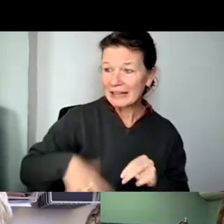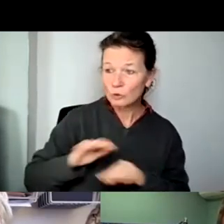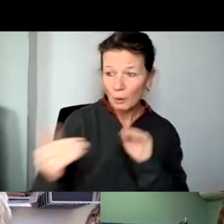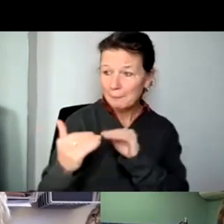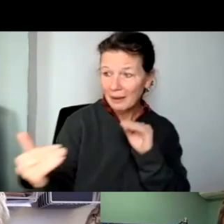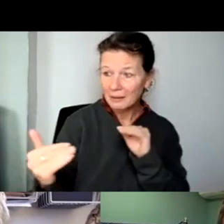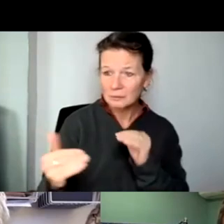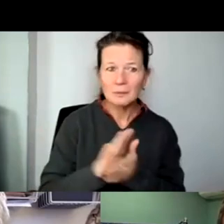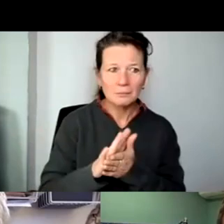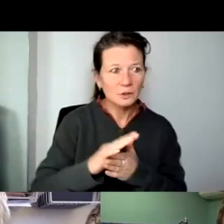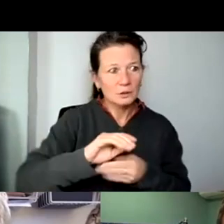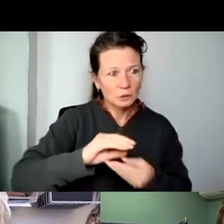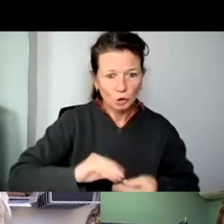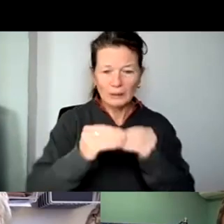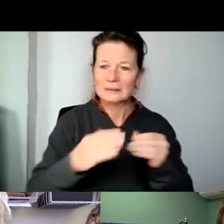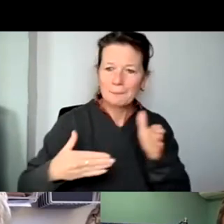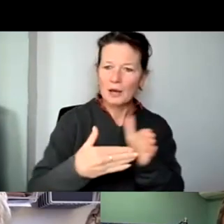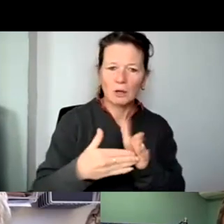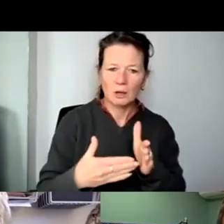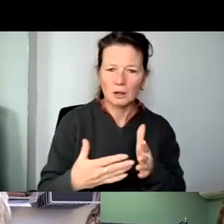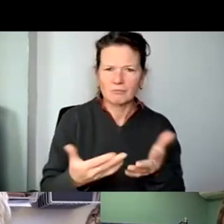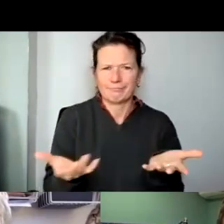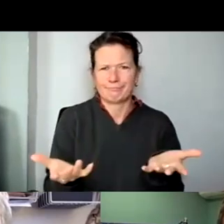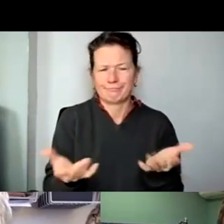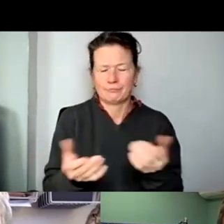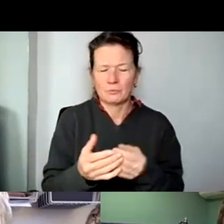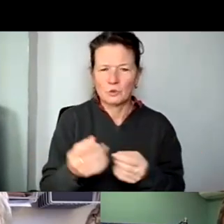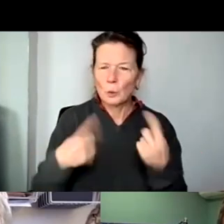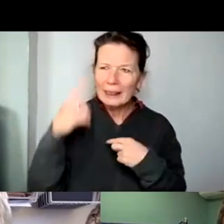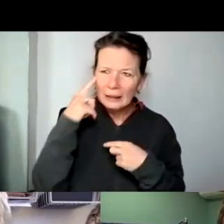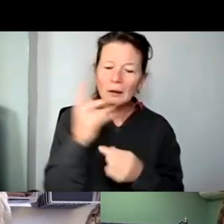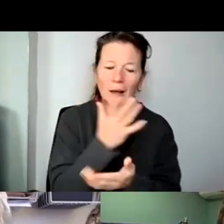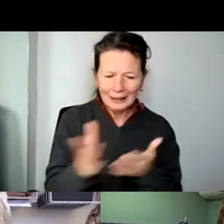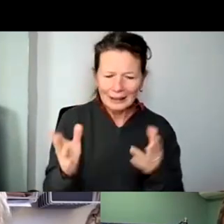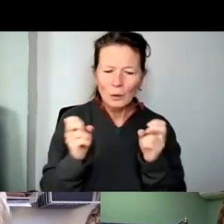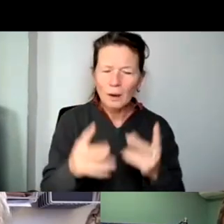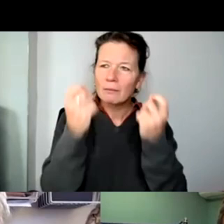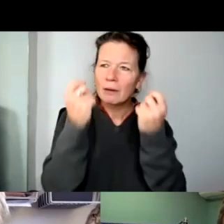barriers. And so I think that it's a very clear way of